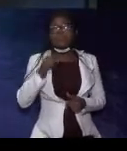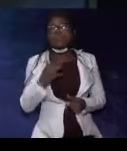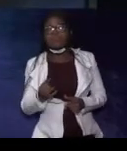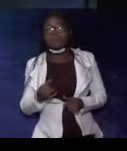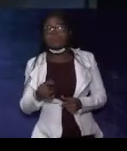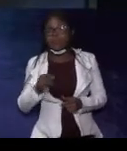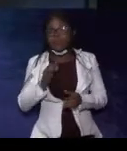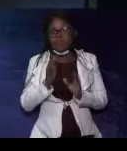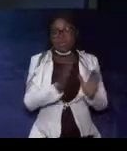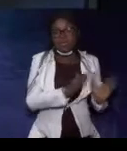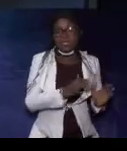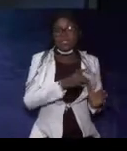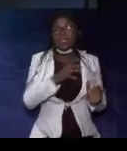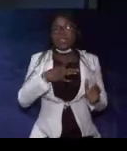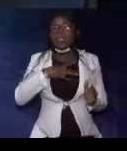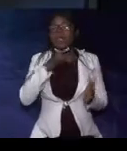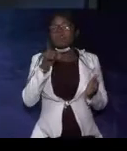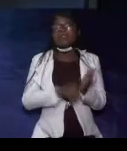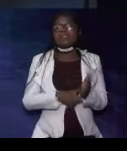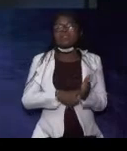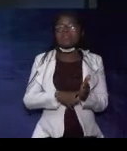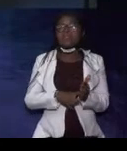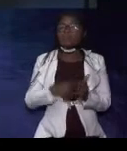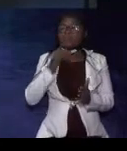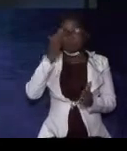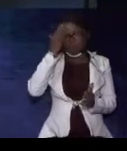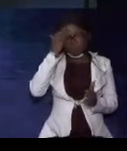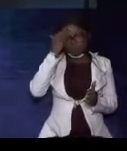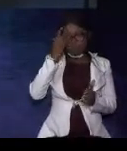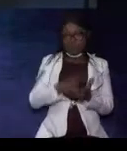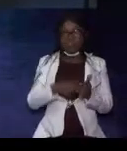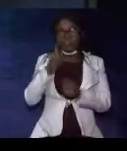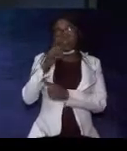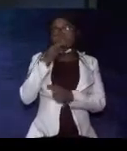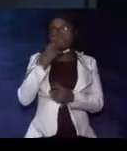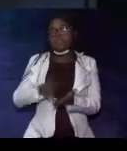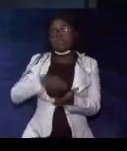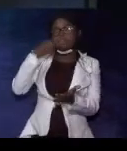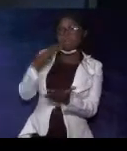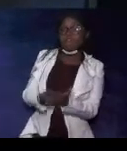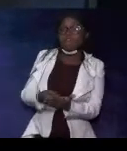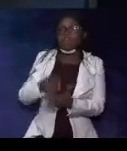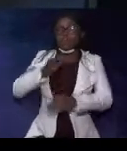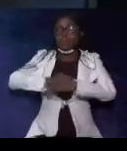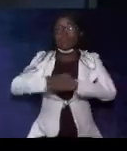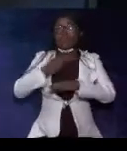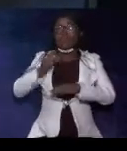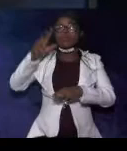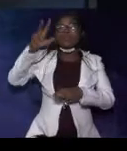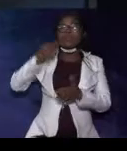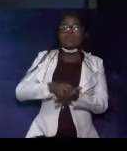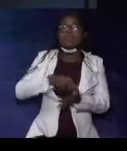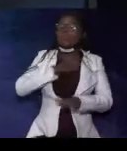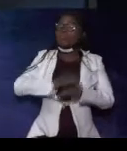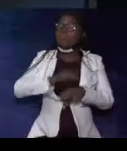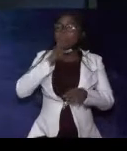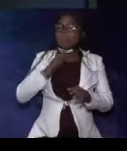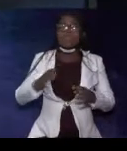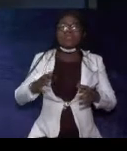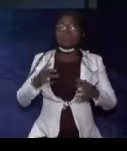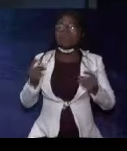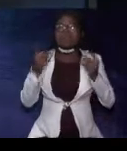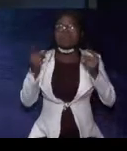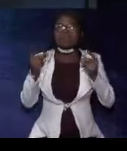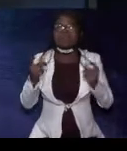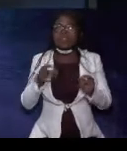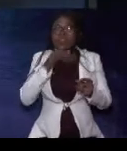12 trillion or 120 trillion, you're not sure. But when you arrange it like this, you now know which one really falls under trillion. So my friend, when you're given